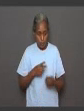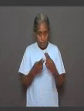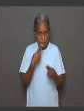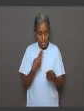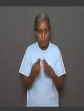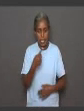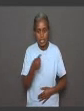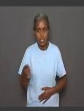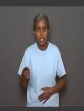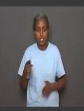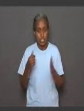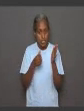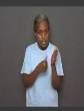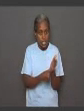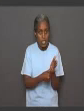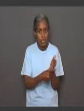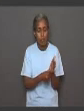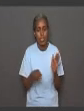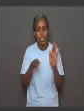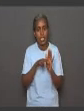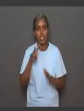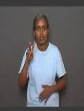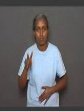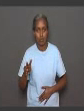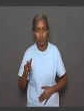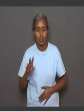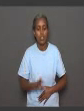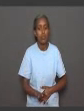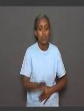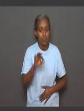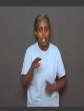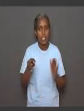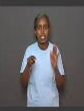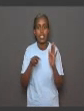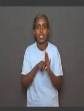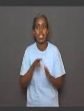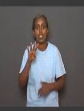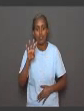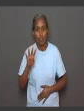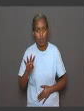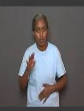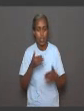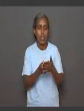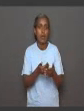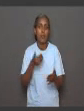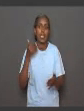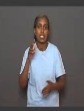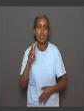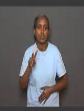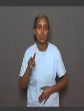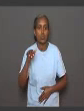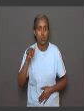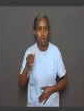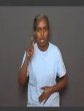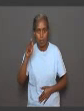We multiply each side by -2 to find that -4